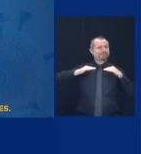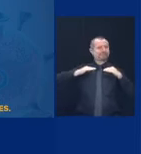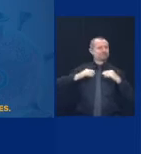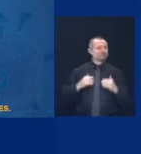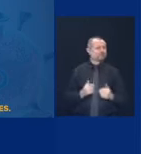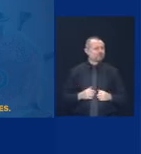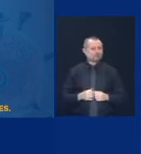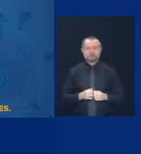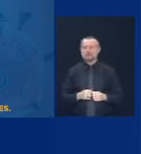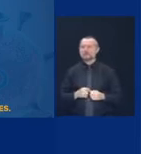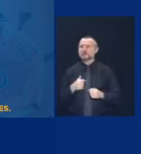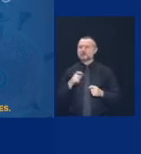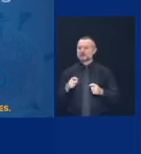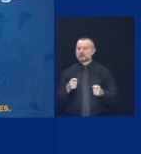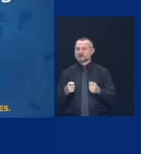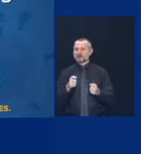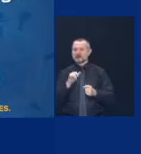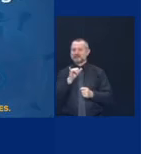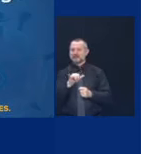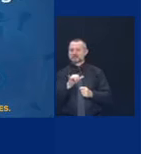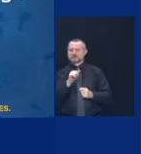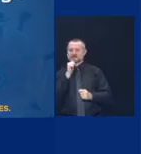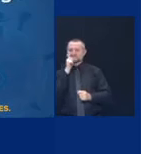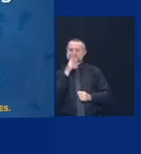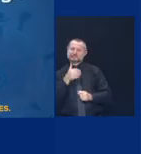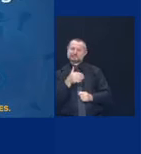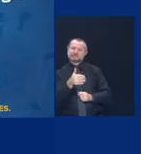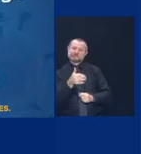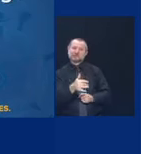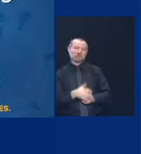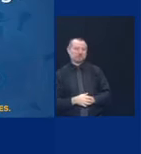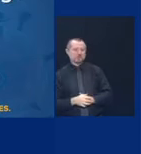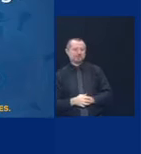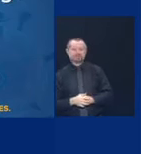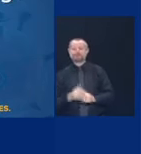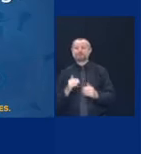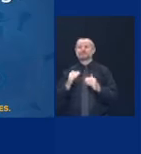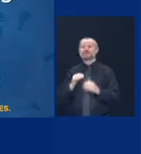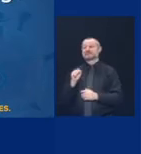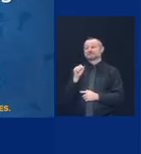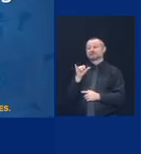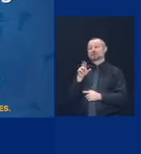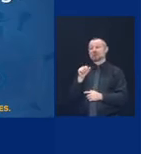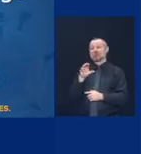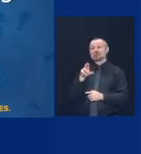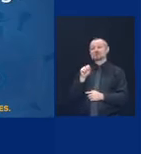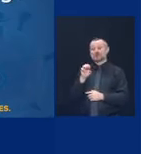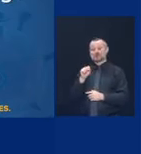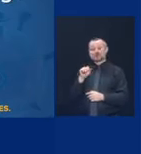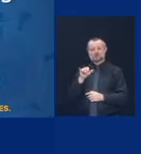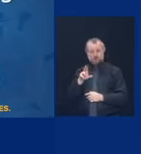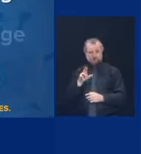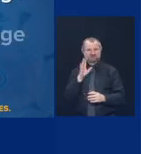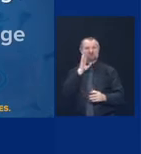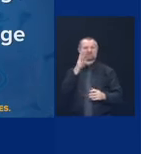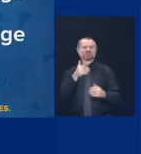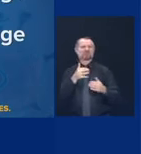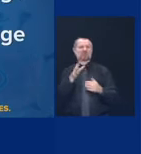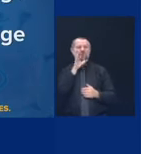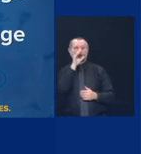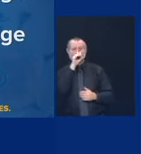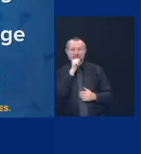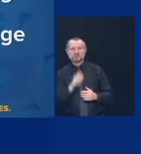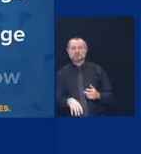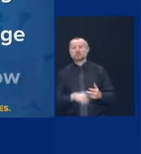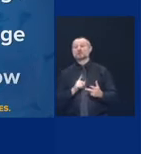have to be dealing with over these next few days. Parts of the city of Syracuse will go into an orange zone at this rate.